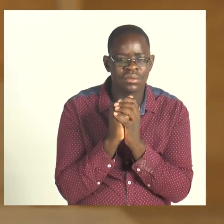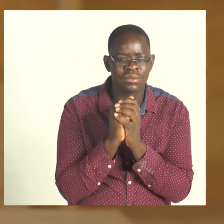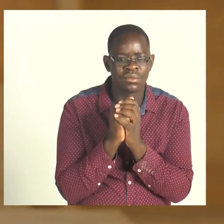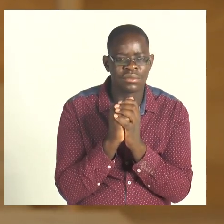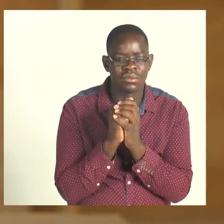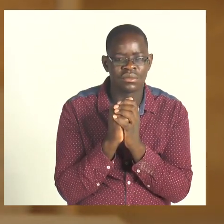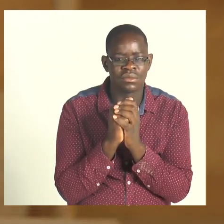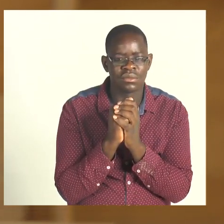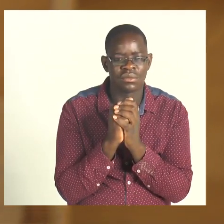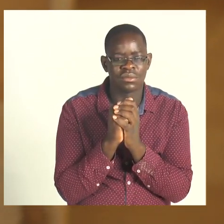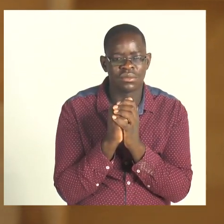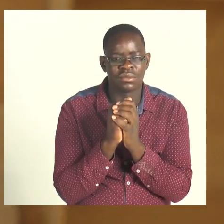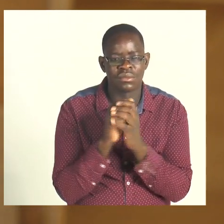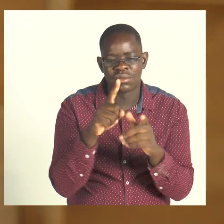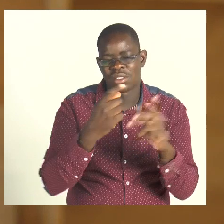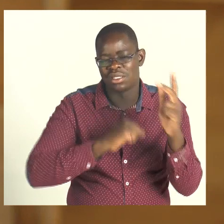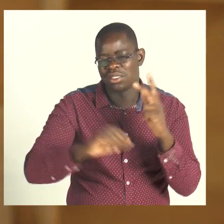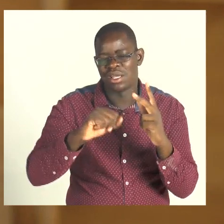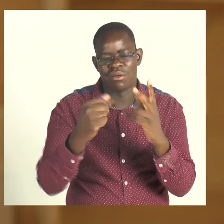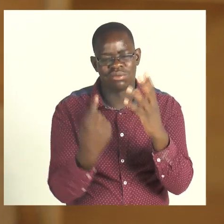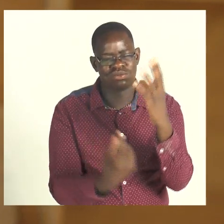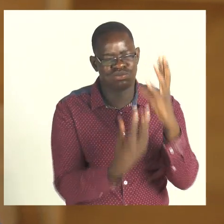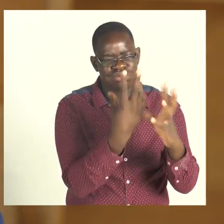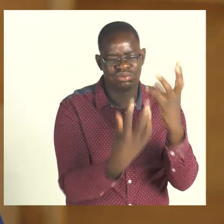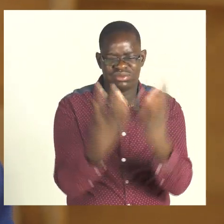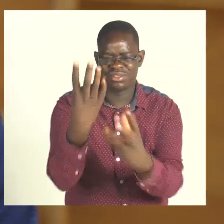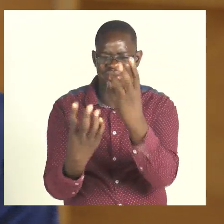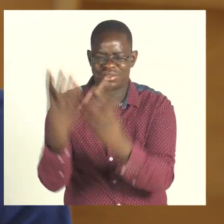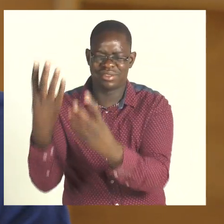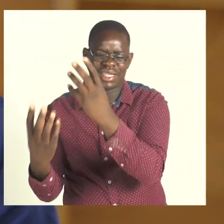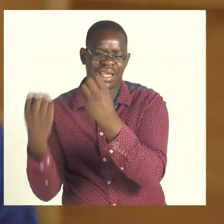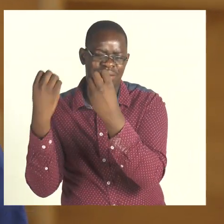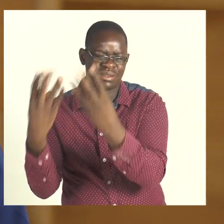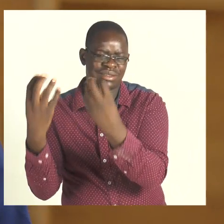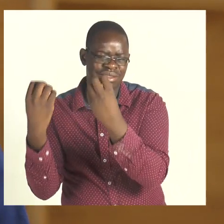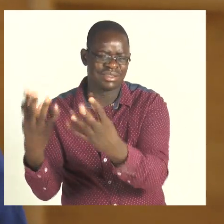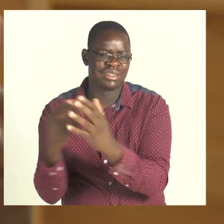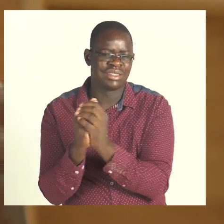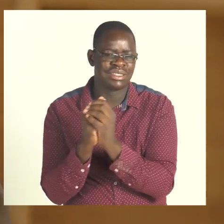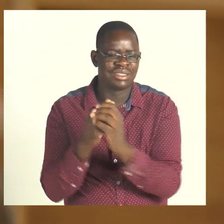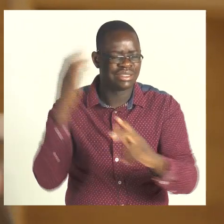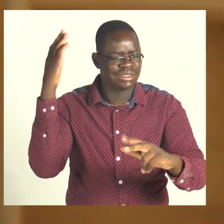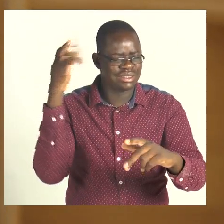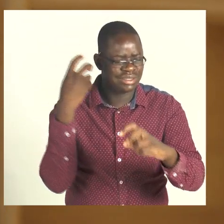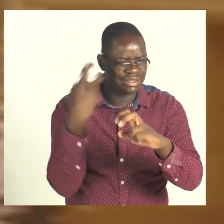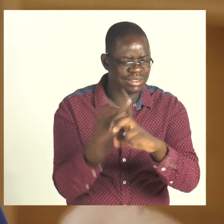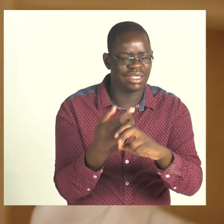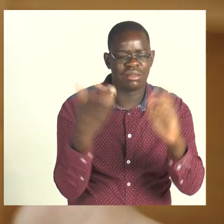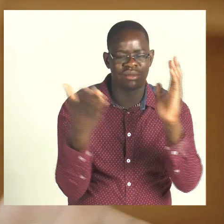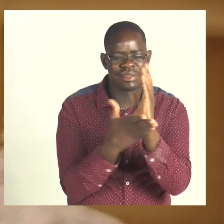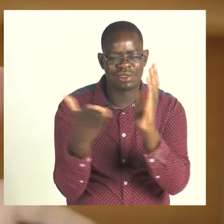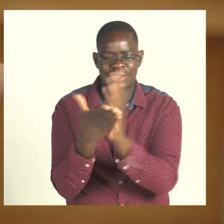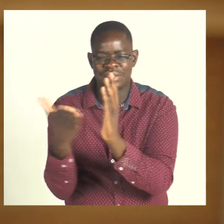my land is very bushy, and that's why it is very difficult for me to cultivate enough